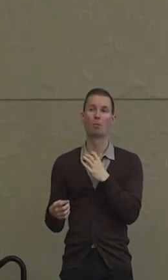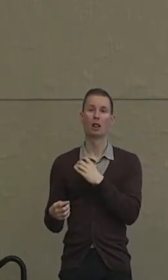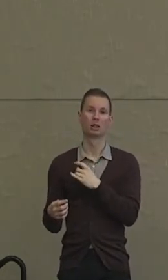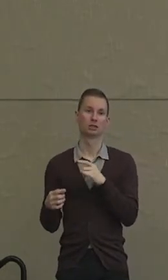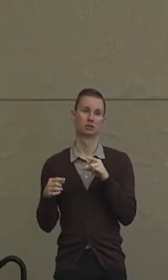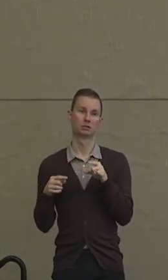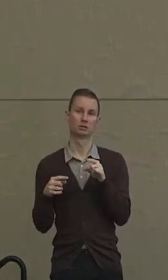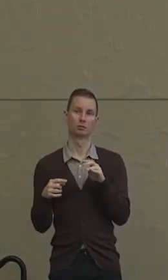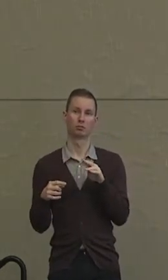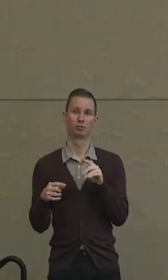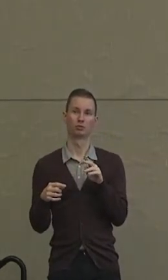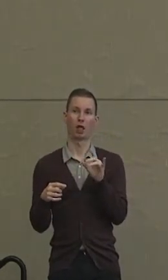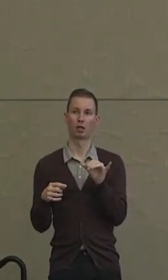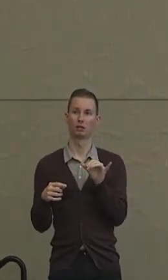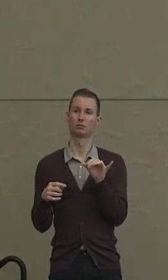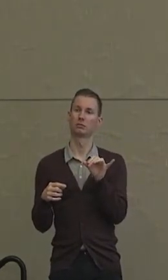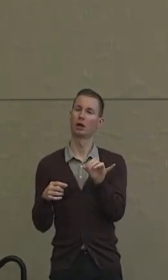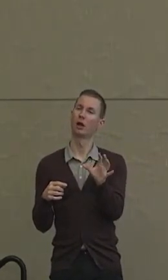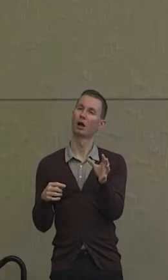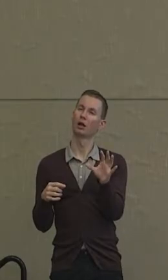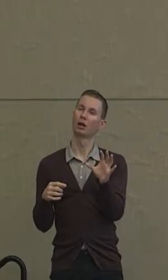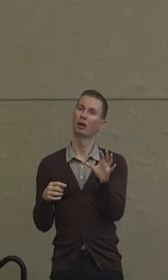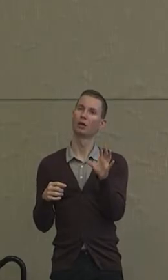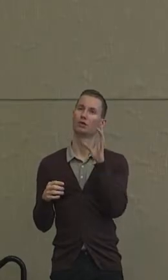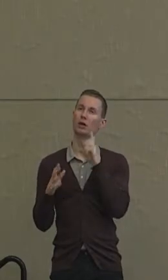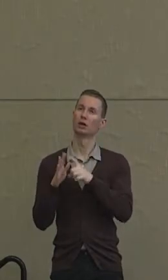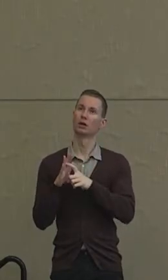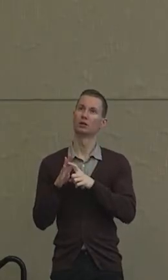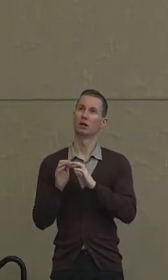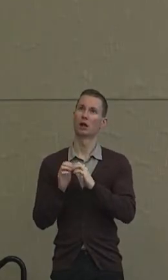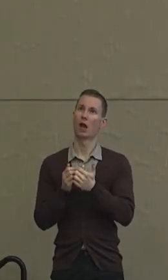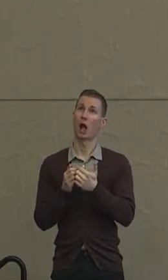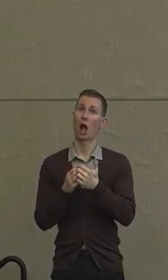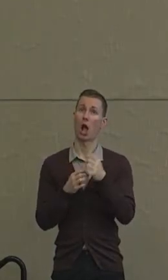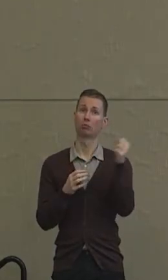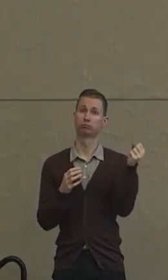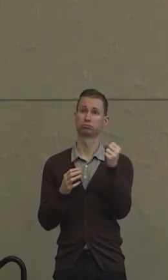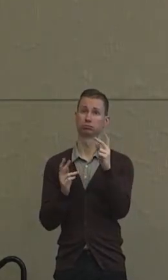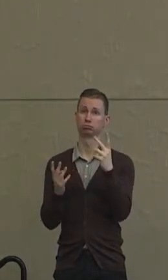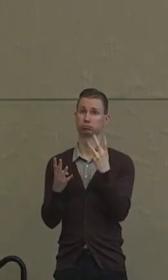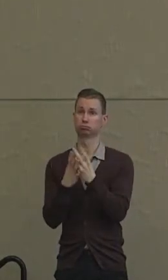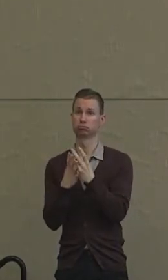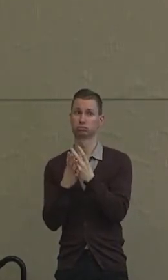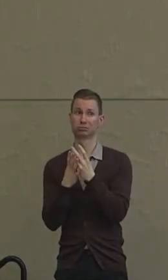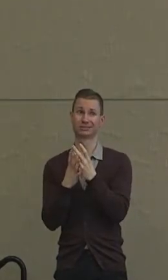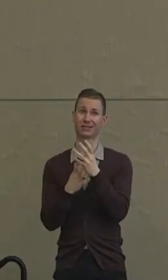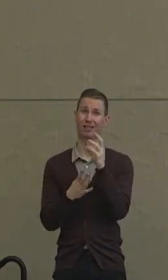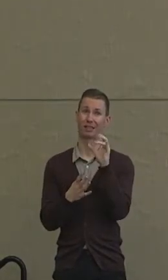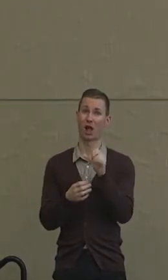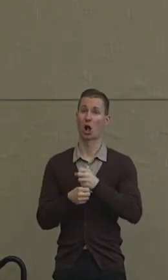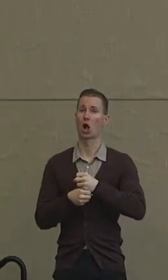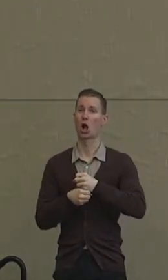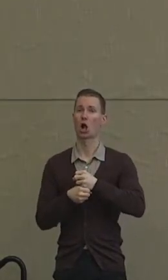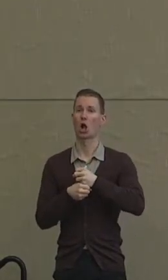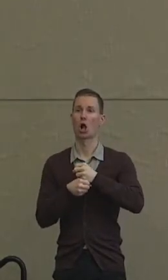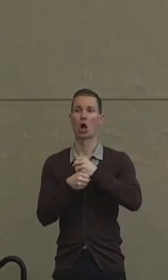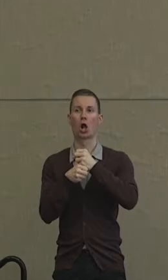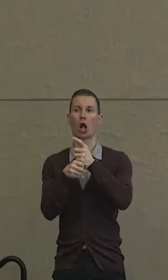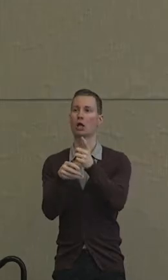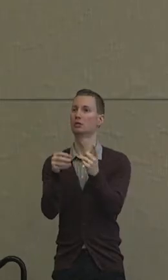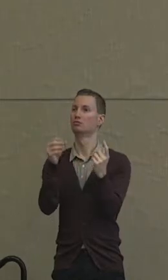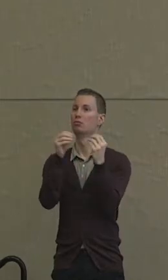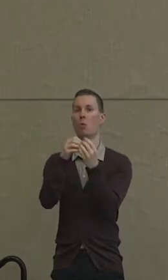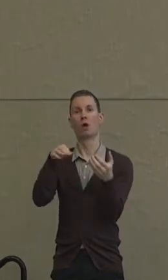brutality, right? So to kind of recognize the ways in which criminalization of perpetrators actually produces a whole other level